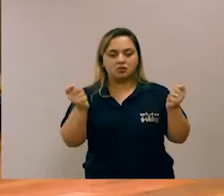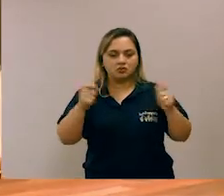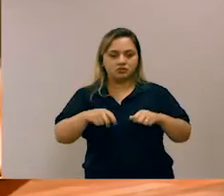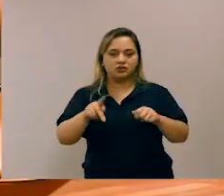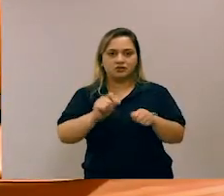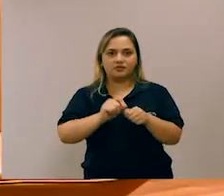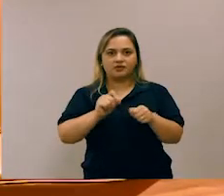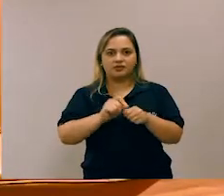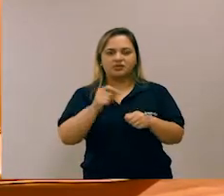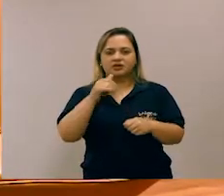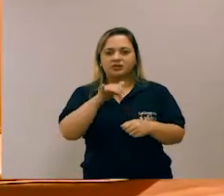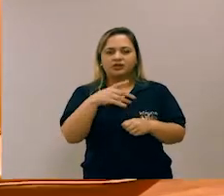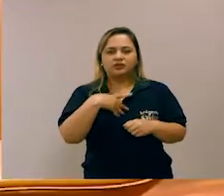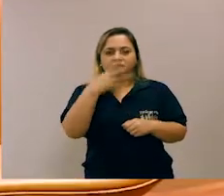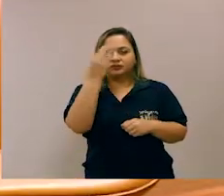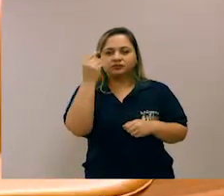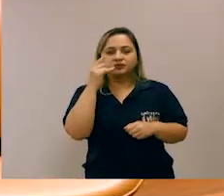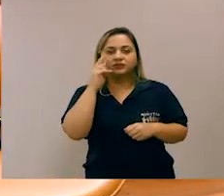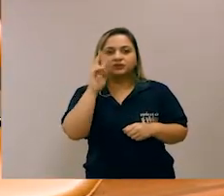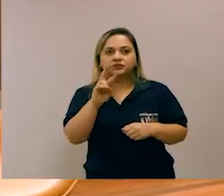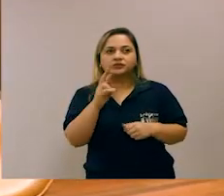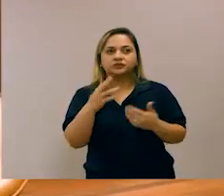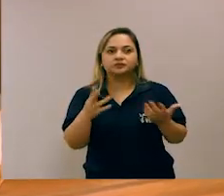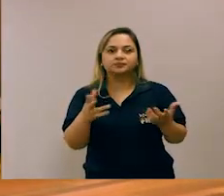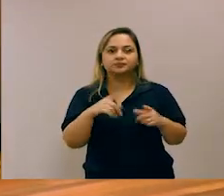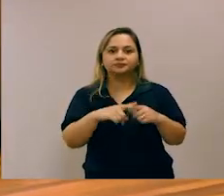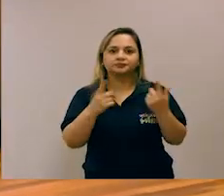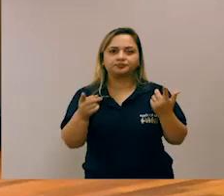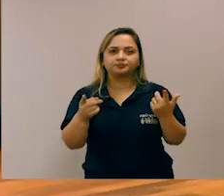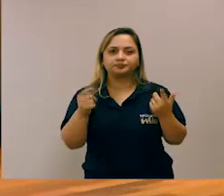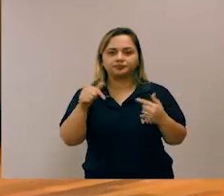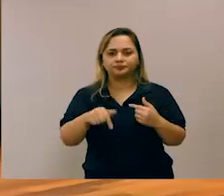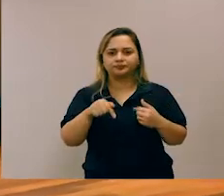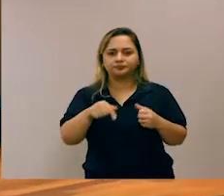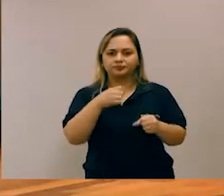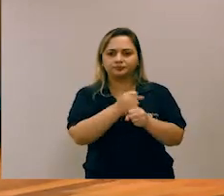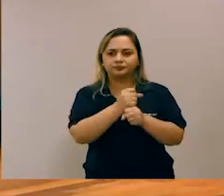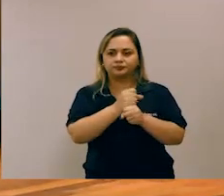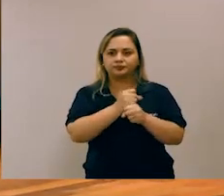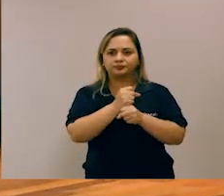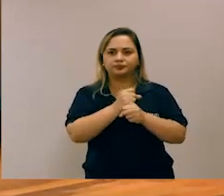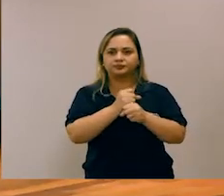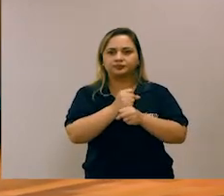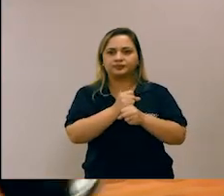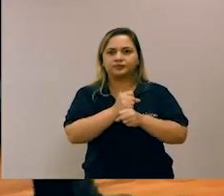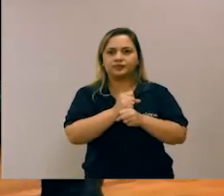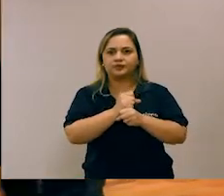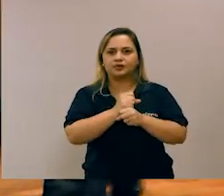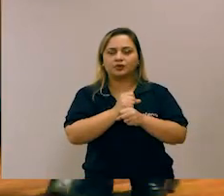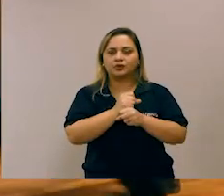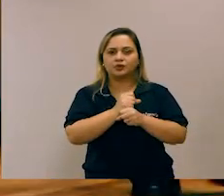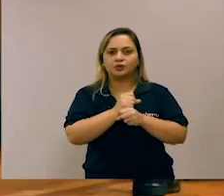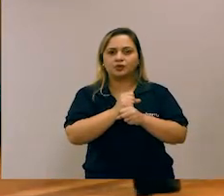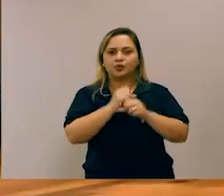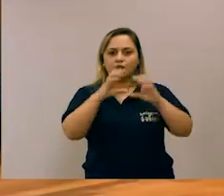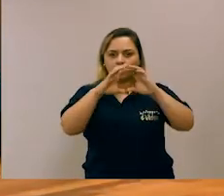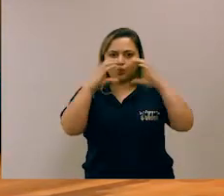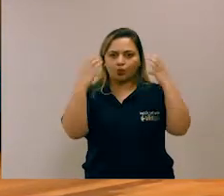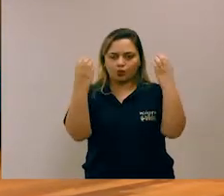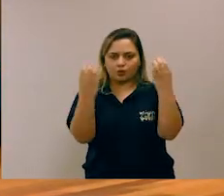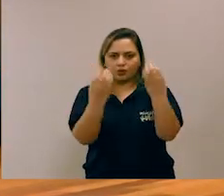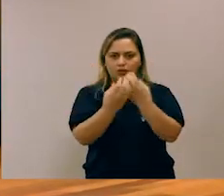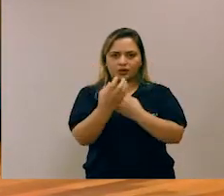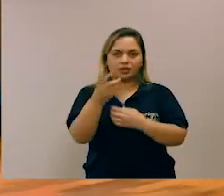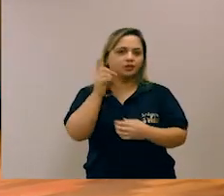Telegram. This new group. I don't know if you saw this, but this year, American